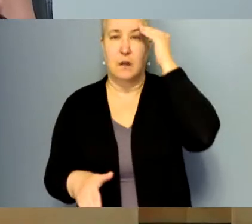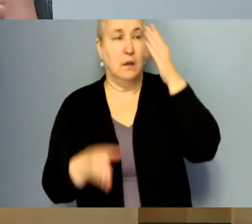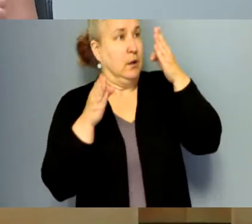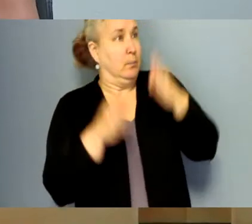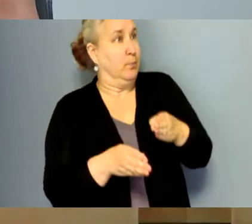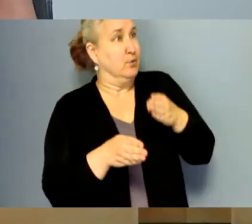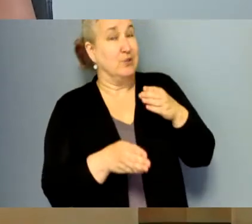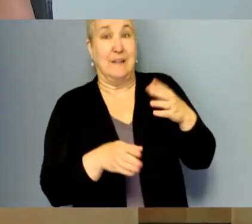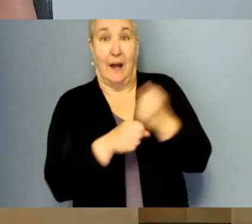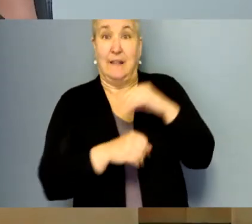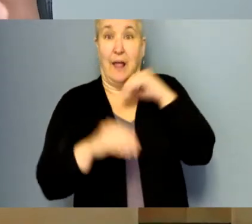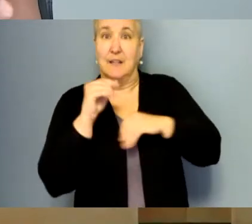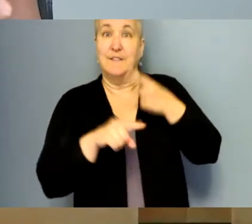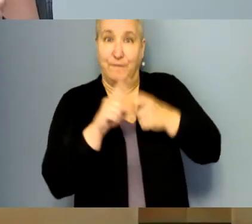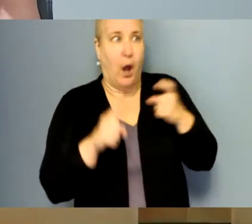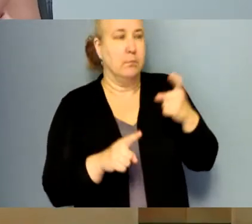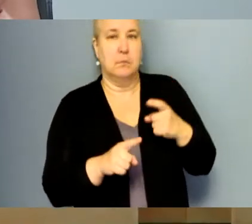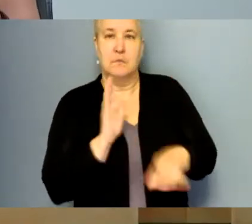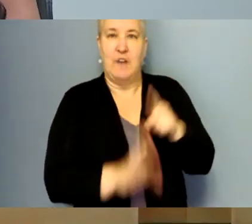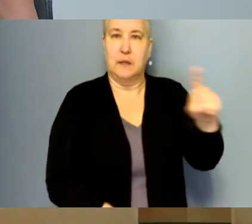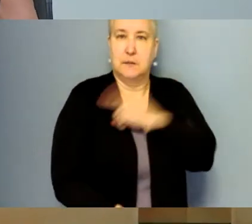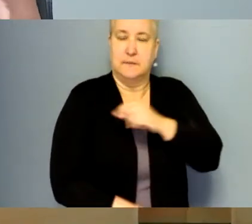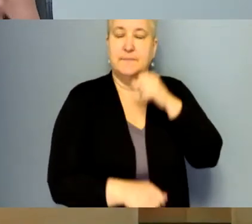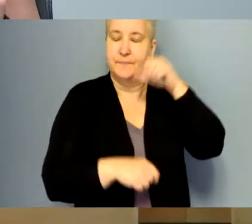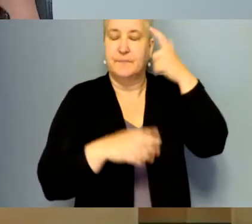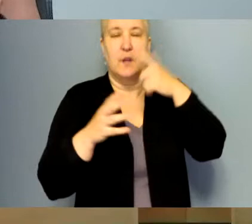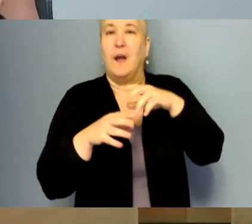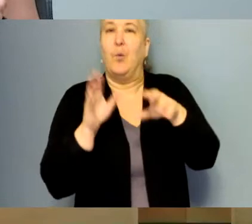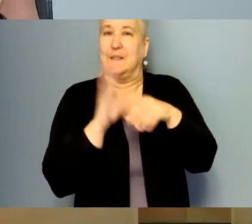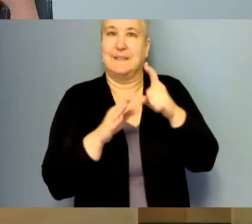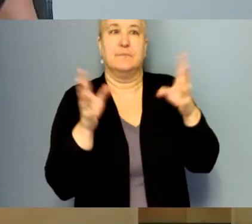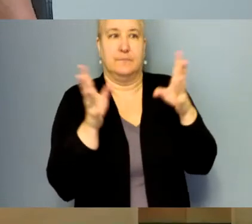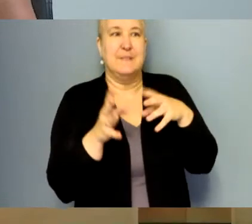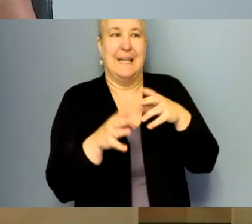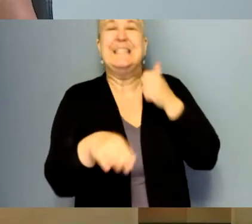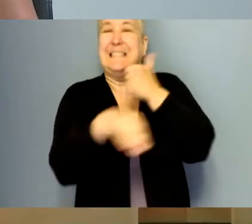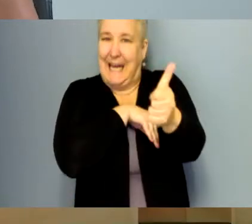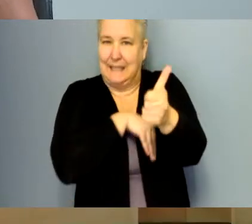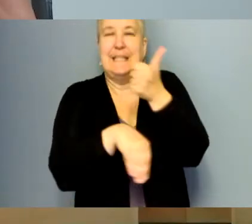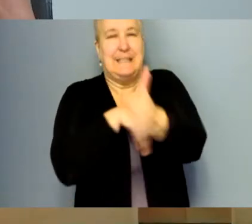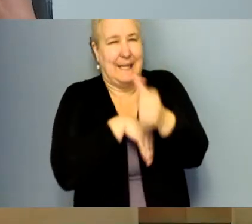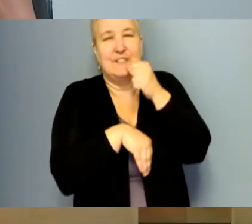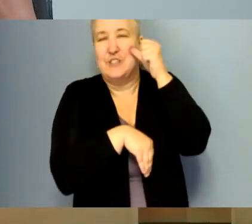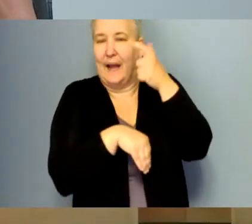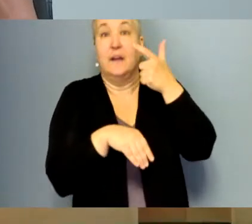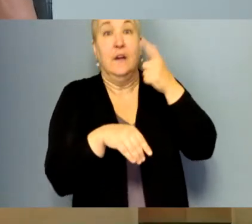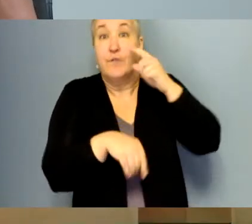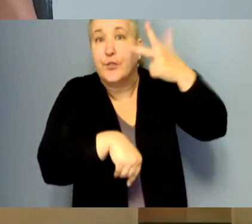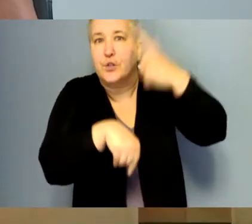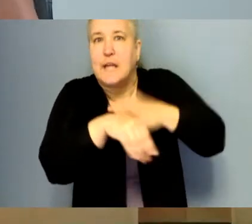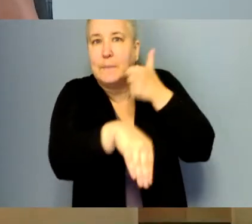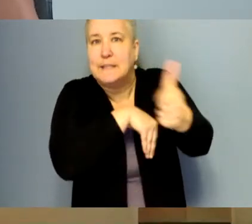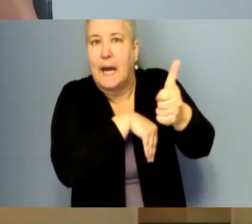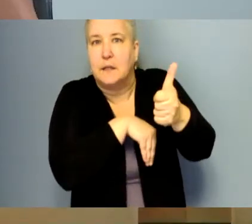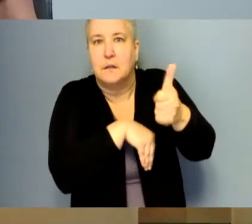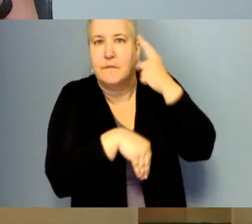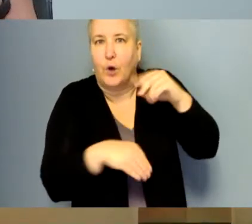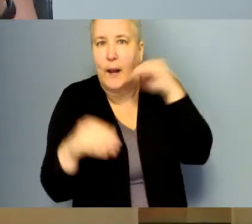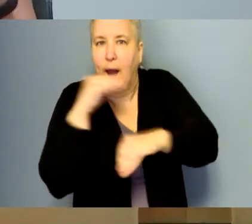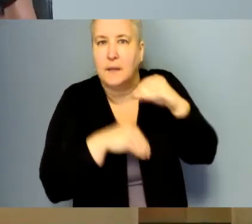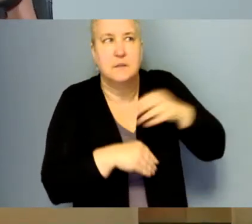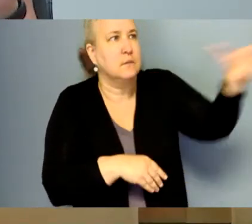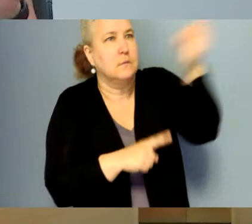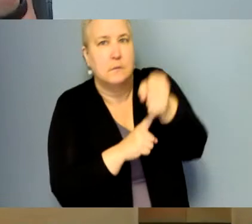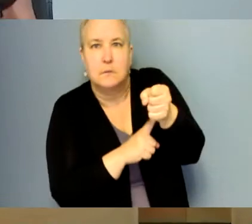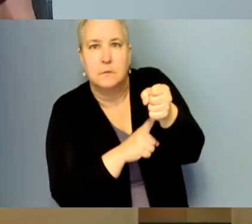got the lies from was indicted yesterday for these lies. It's amazing. For the third time, no less. And it still